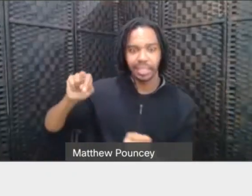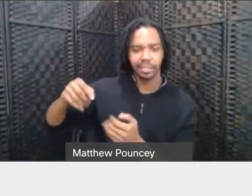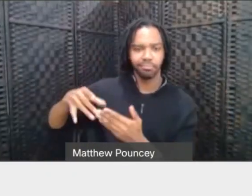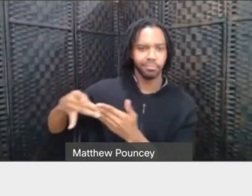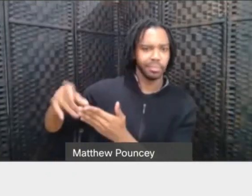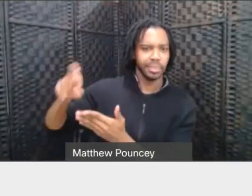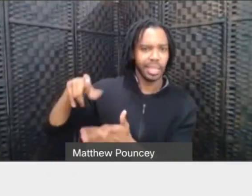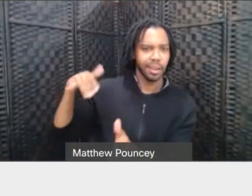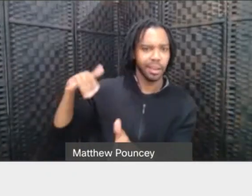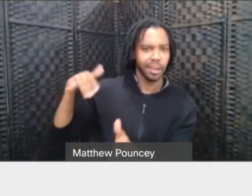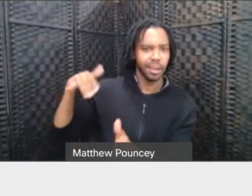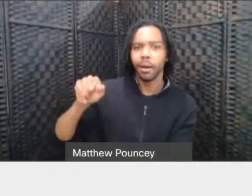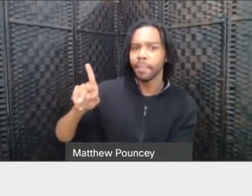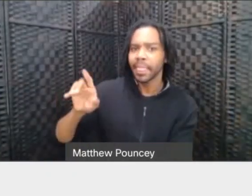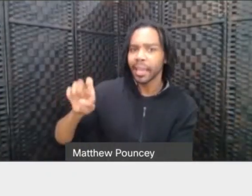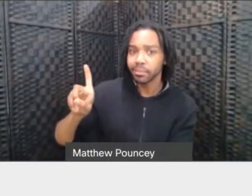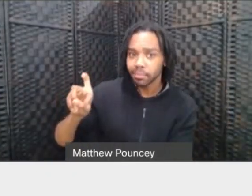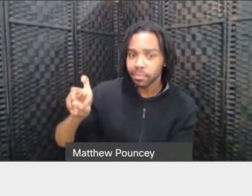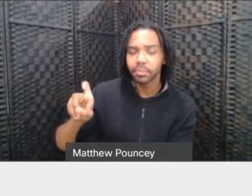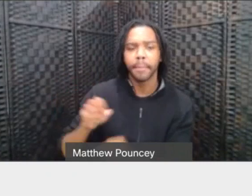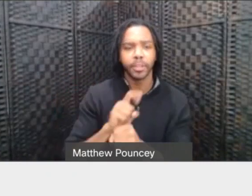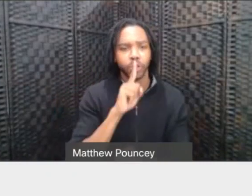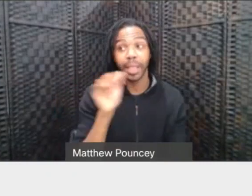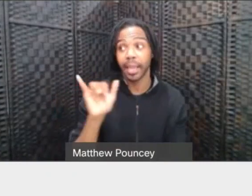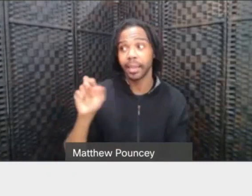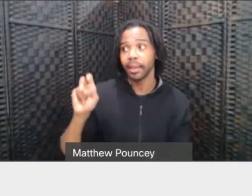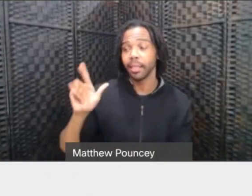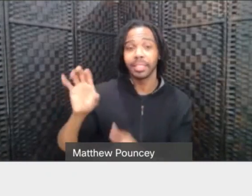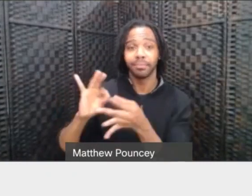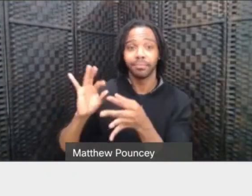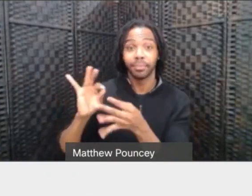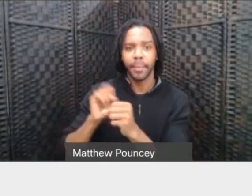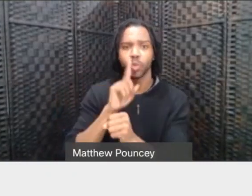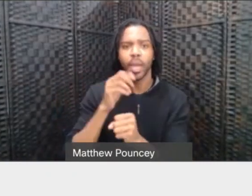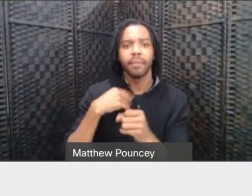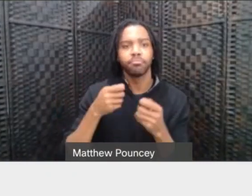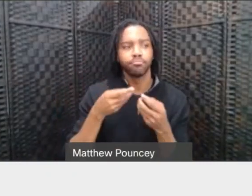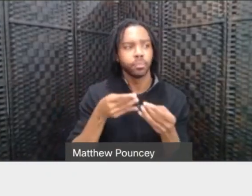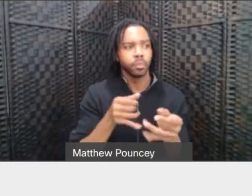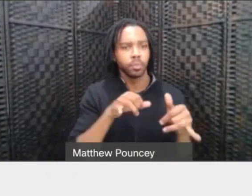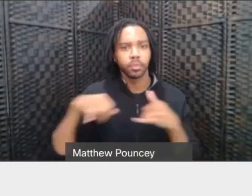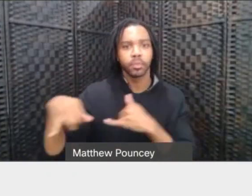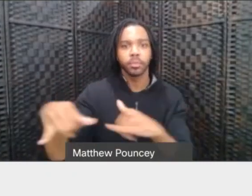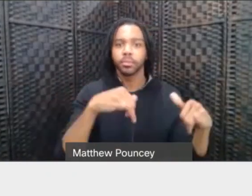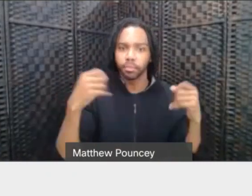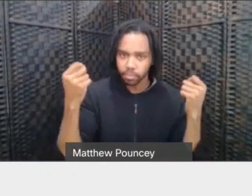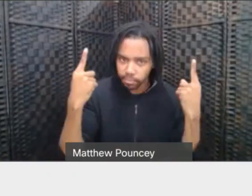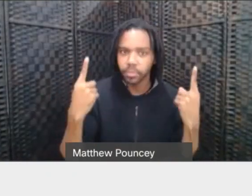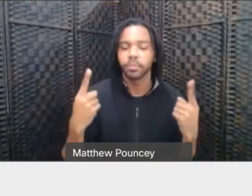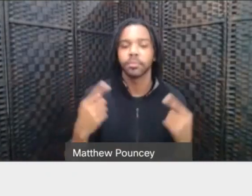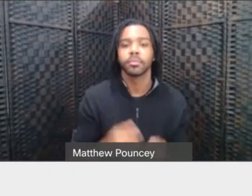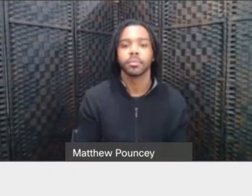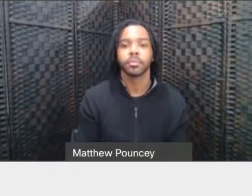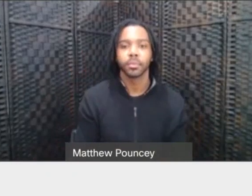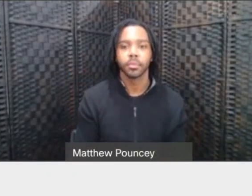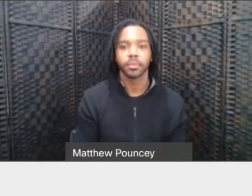sure, as Nelson said, that we have a consistent standard across the board. Sorry for any confusion there. Um, at the